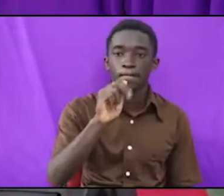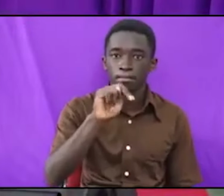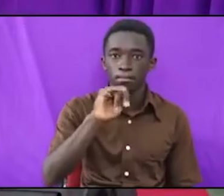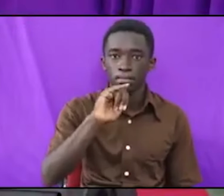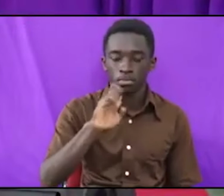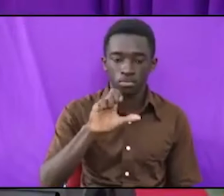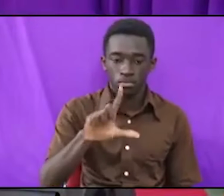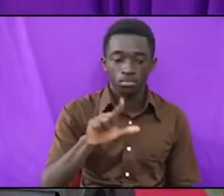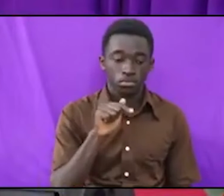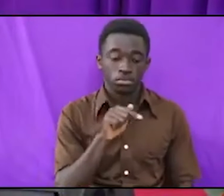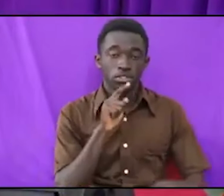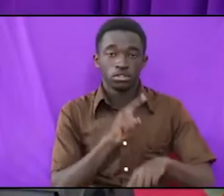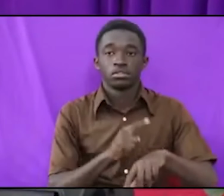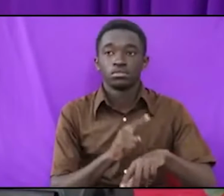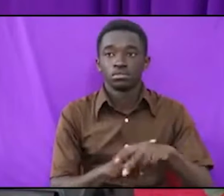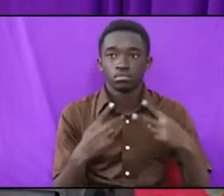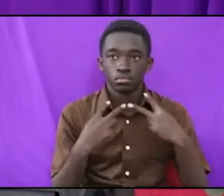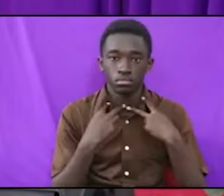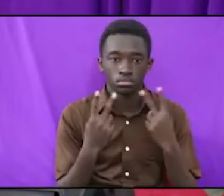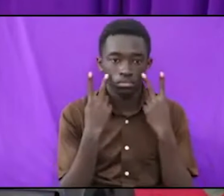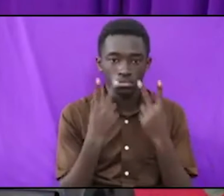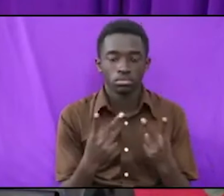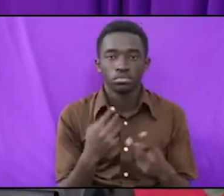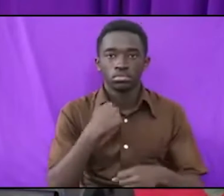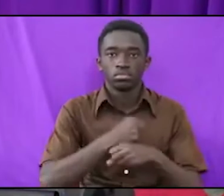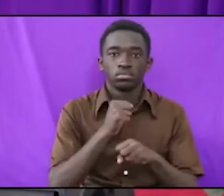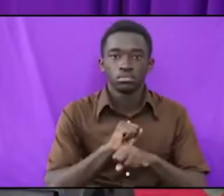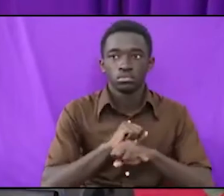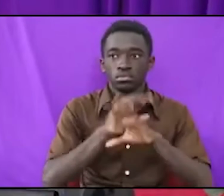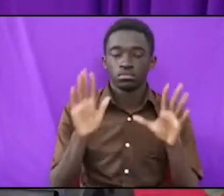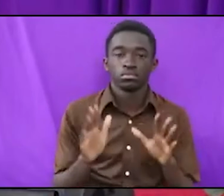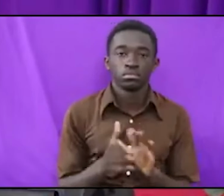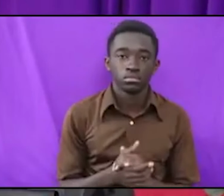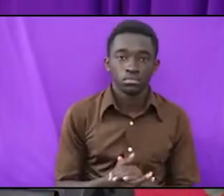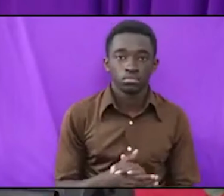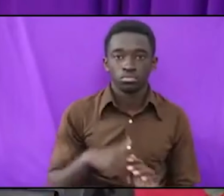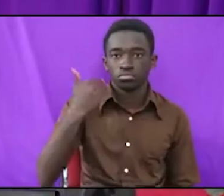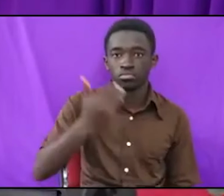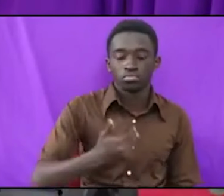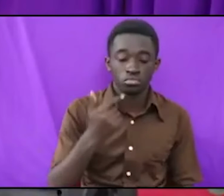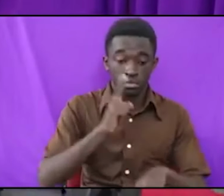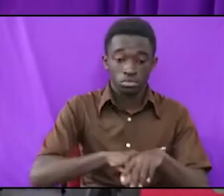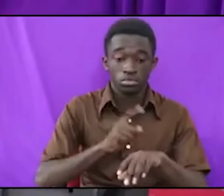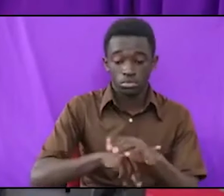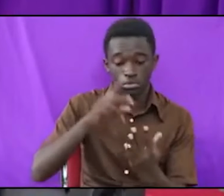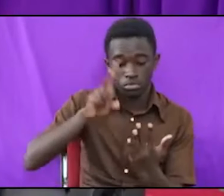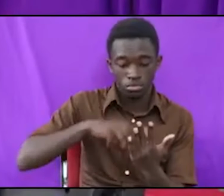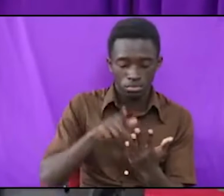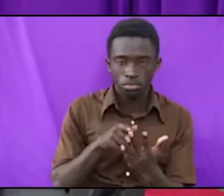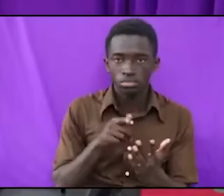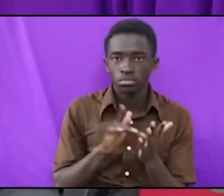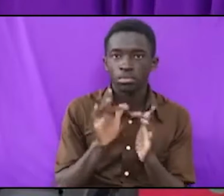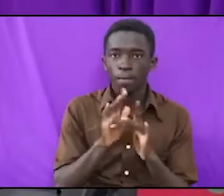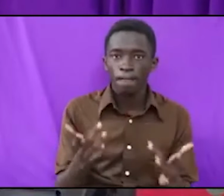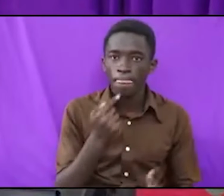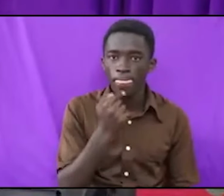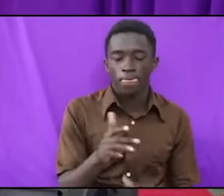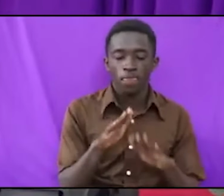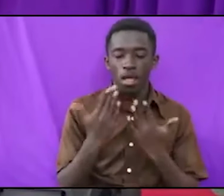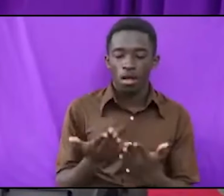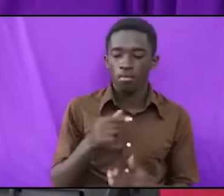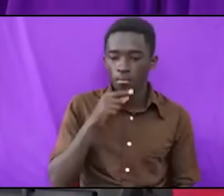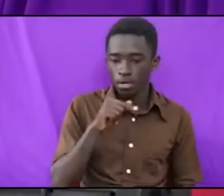in captivity shines. I've wondered every time I read this book, I say, how is it that this young man,